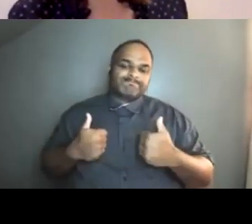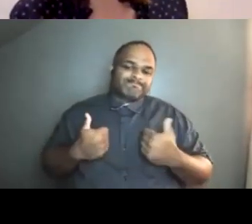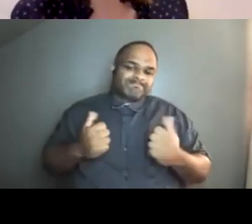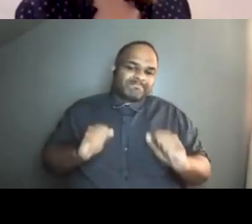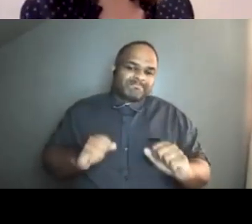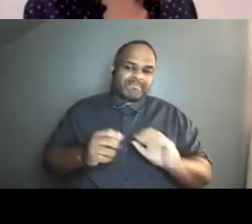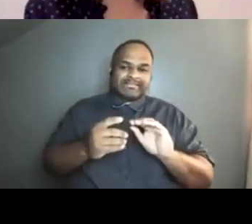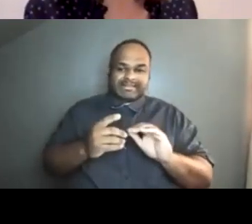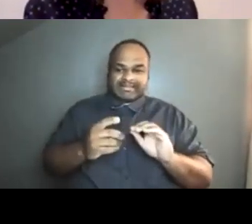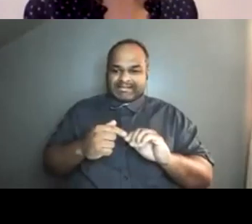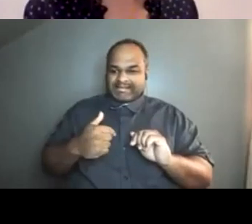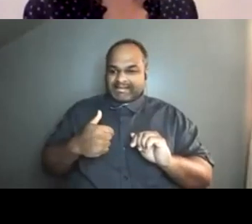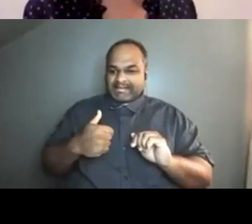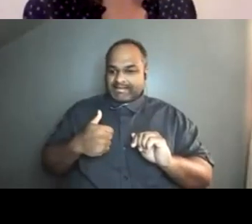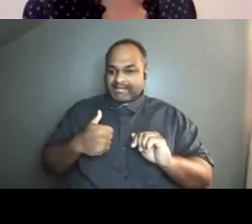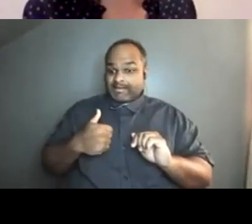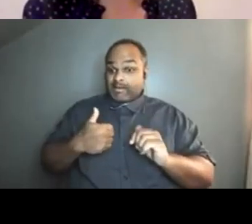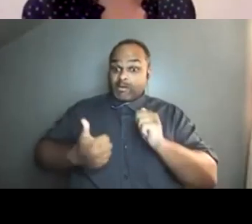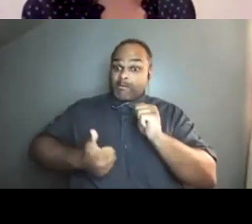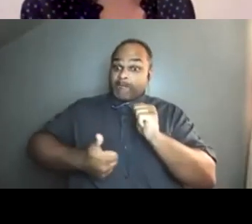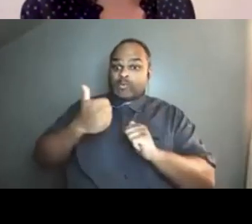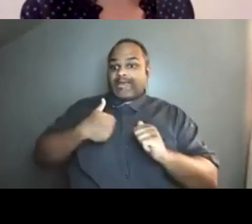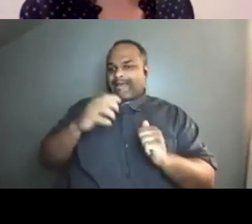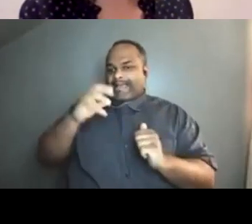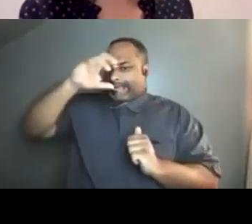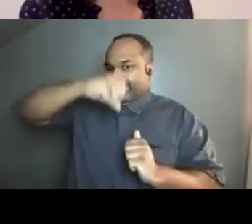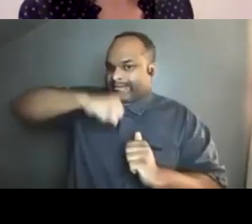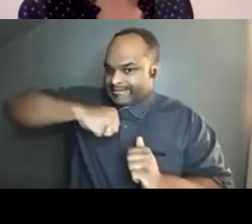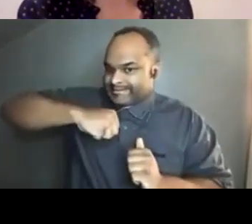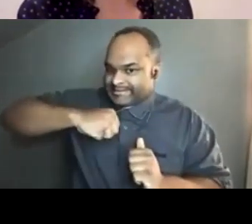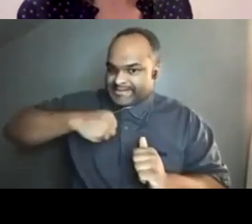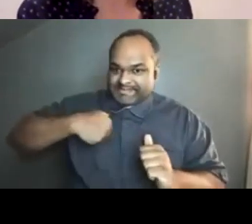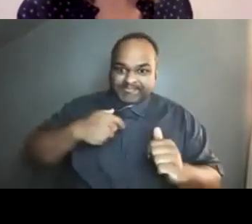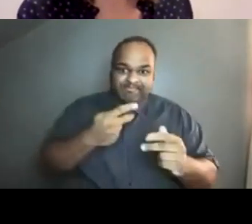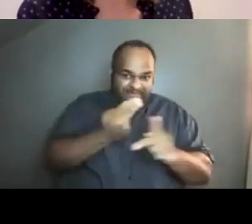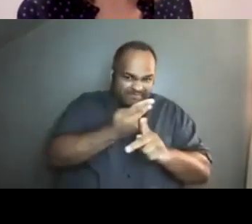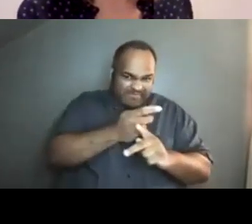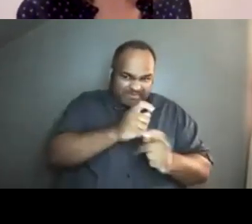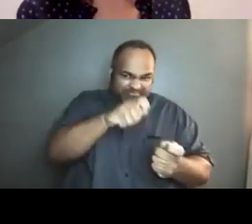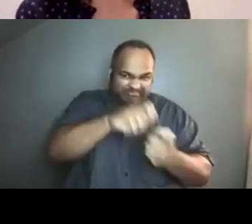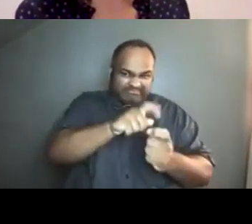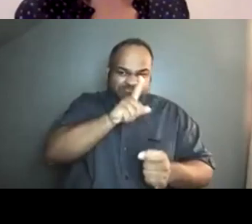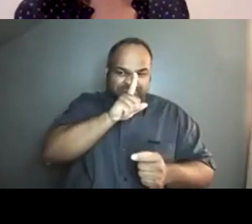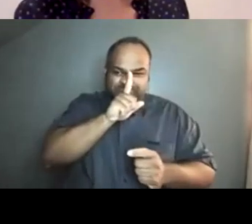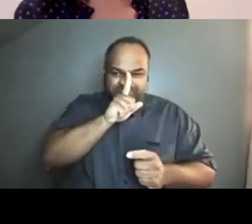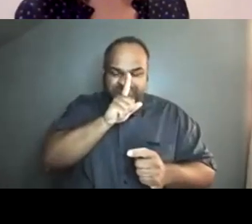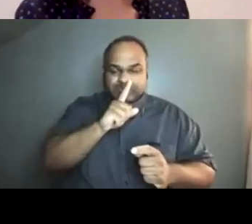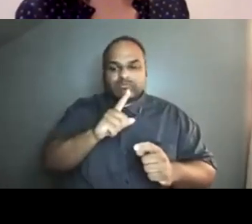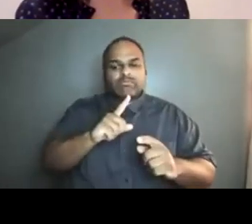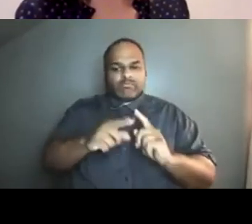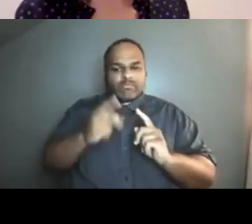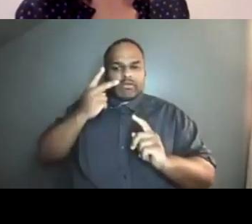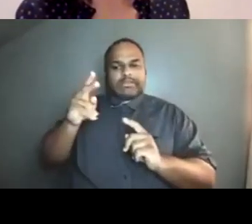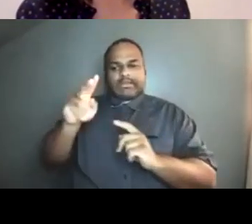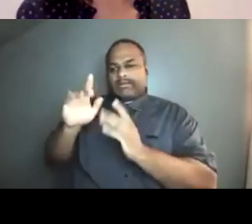not calculate it, but the majority, I can guess, I mean, from just what I have read and seen in internet,